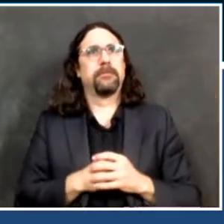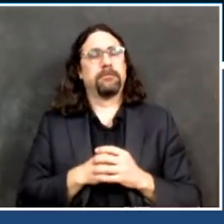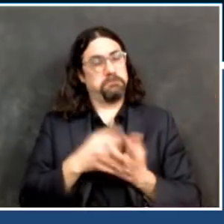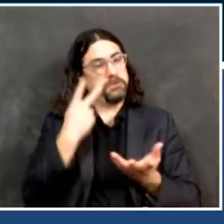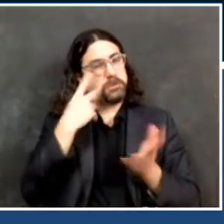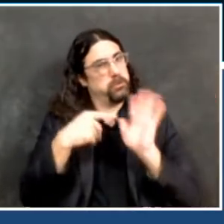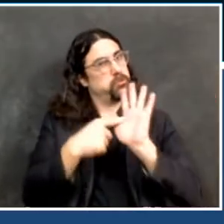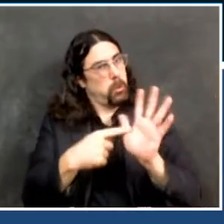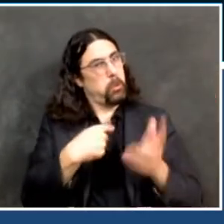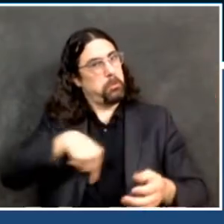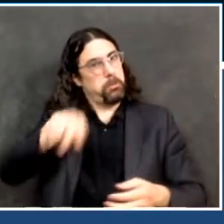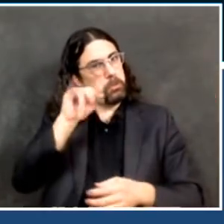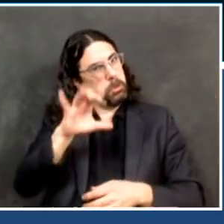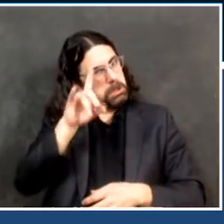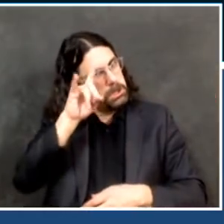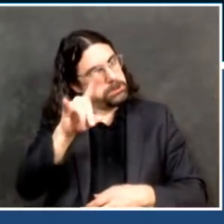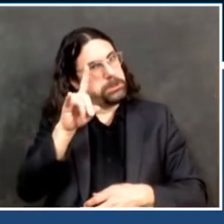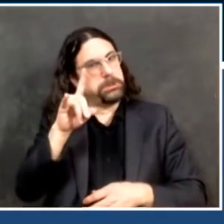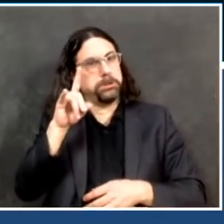more in May.